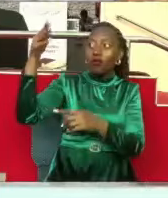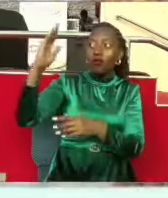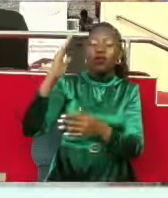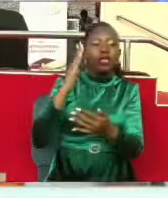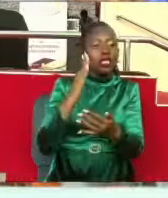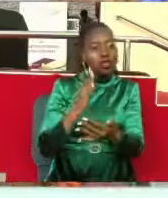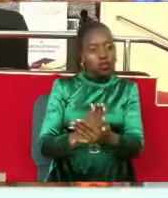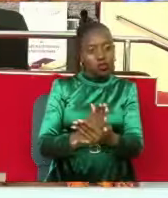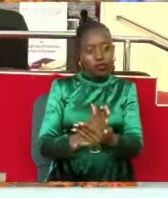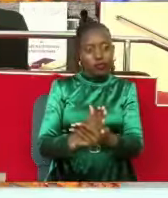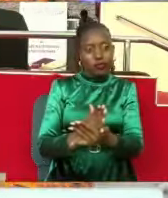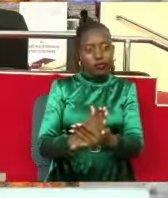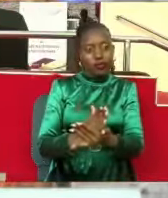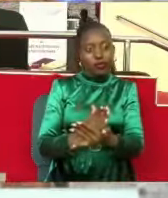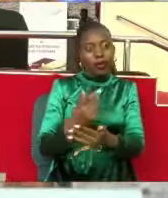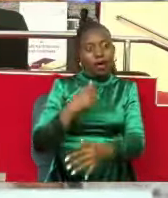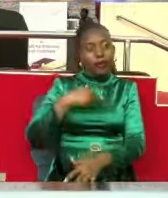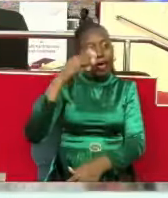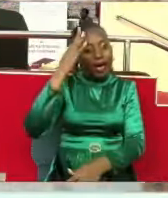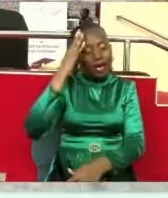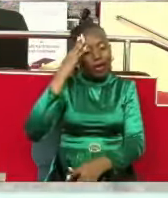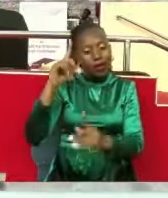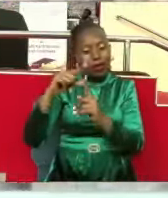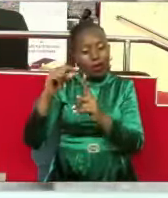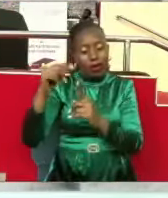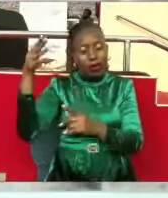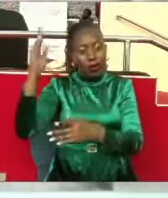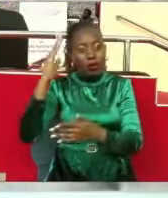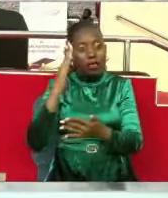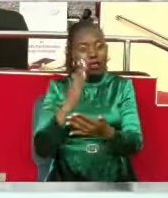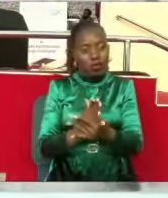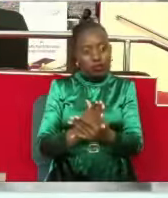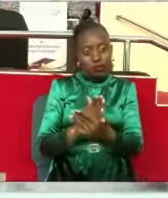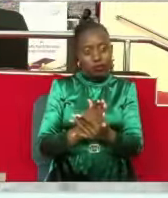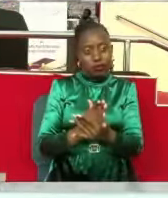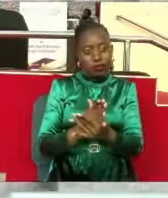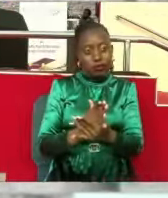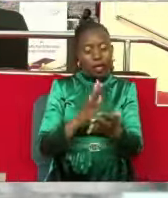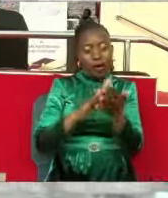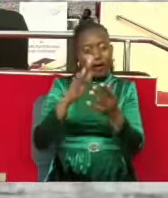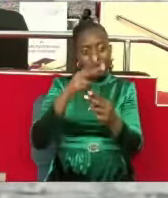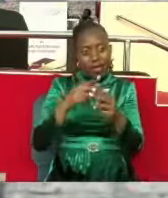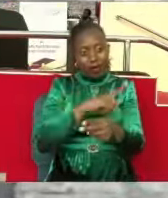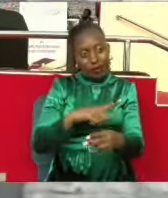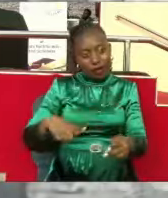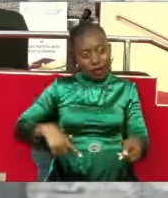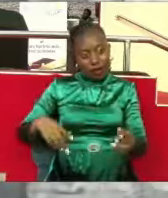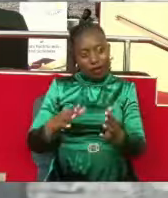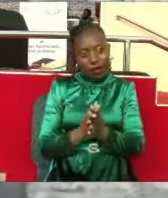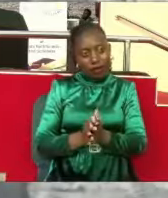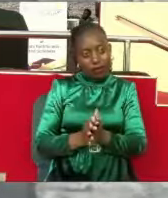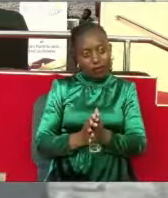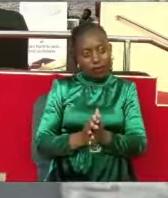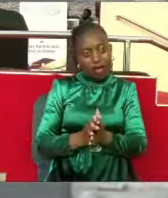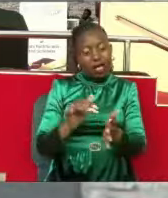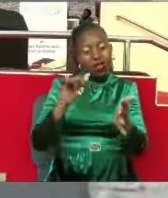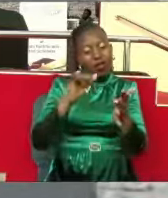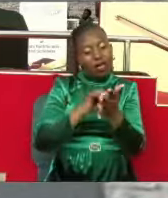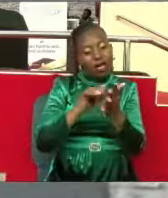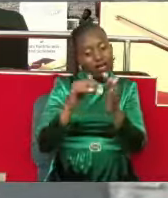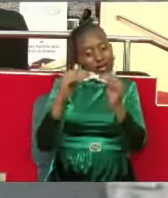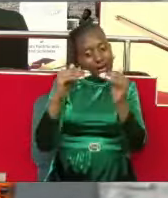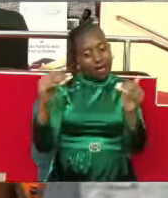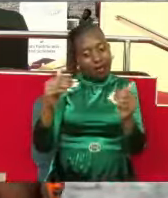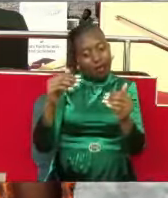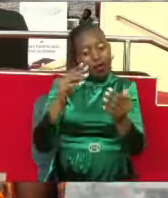neno lake ni kweli. I know his word is true. Najua neno lake ni kweli. Praise the name of the Lord. Amen. That is the level of